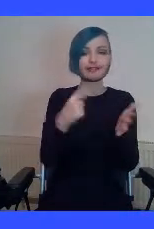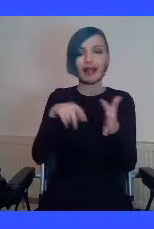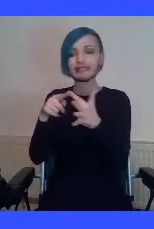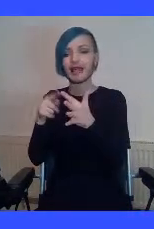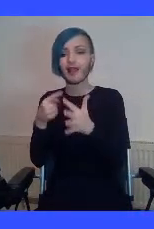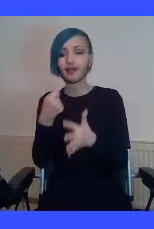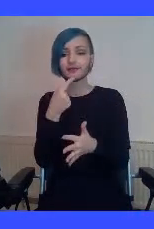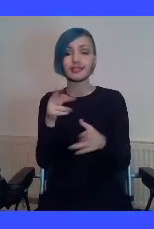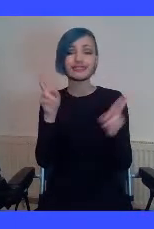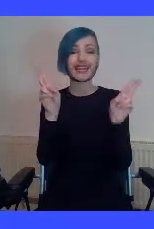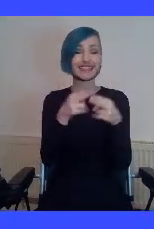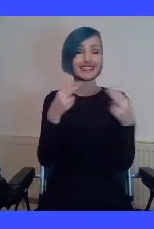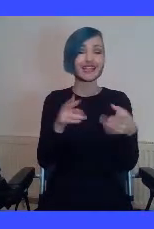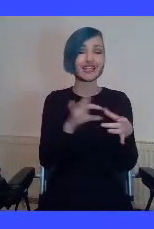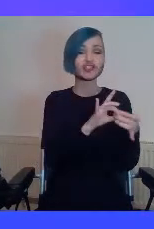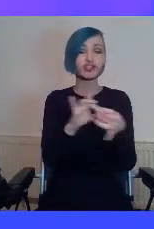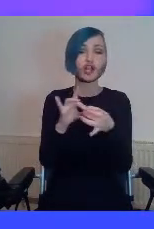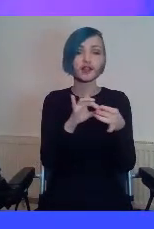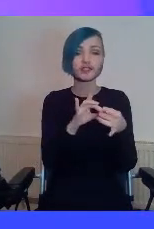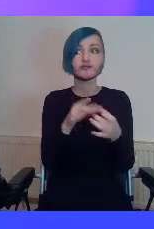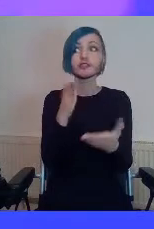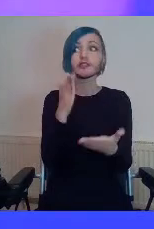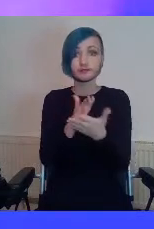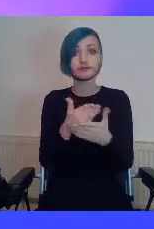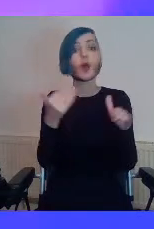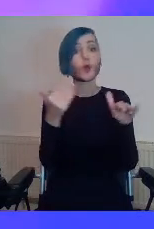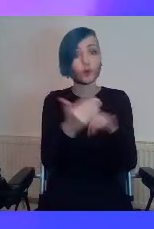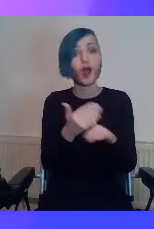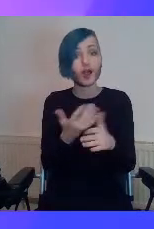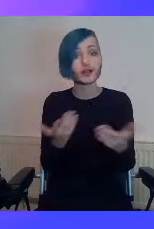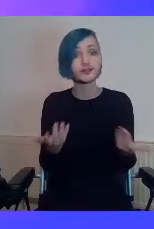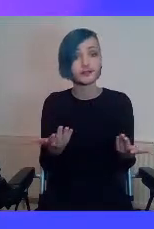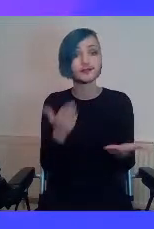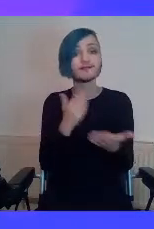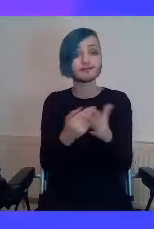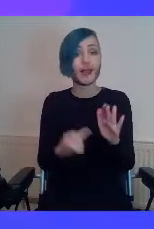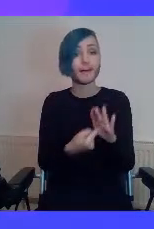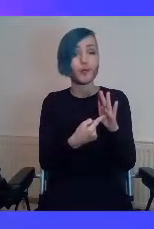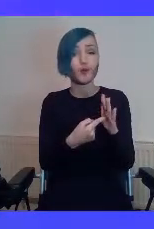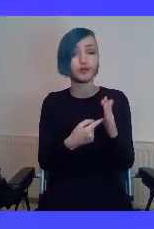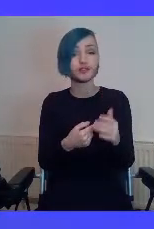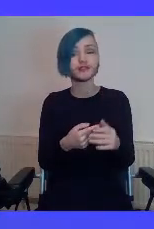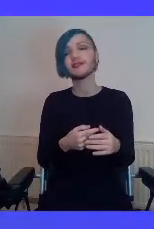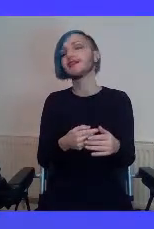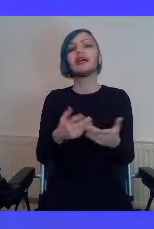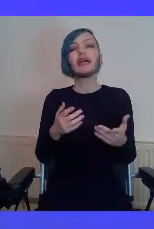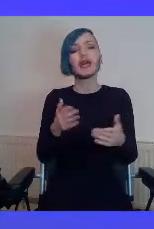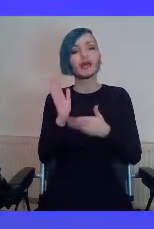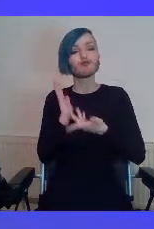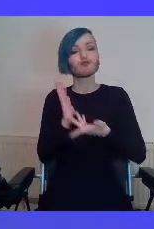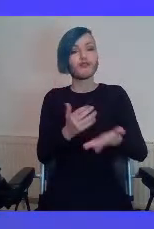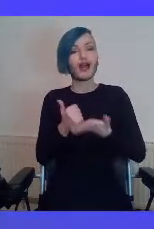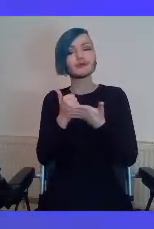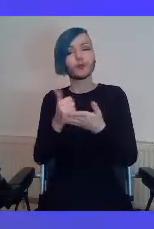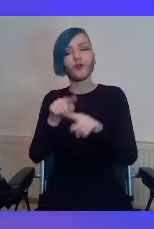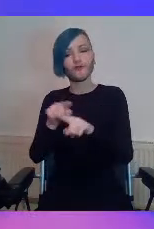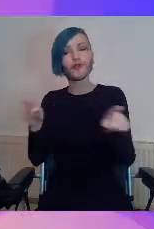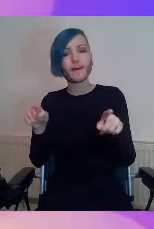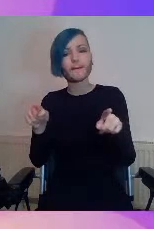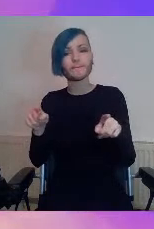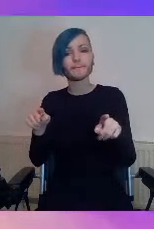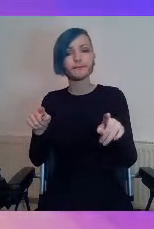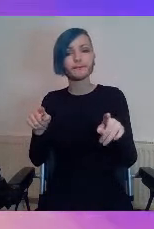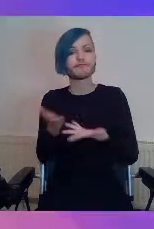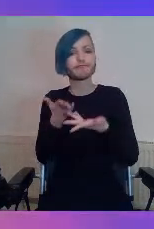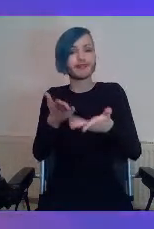international solidarity works. It is important, as it is fuel for them to keep going. Like, they find it heartening, it gives them energy,